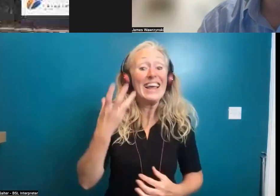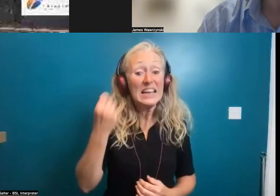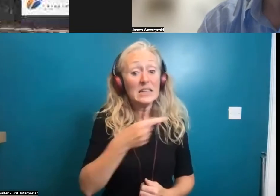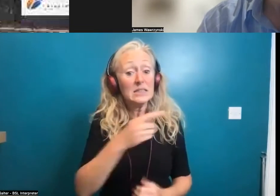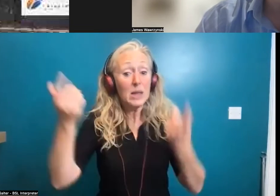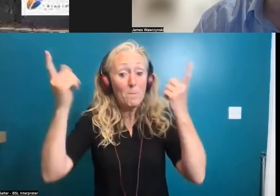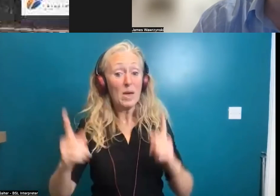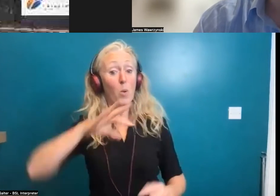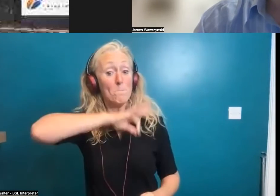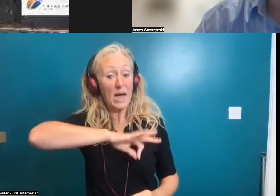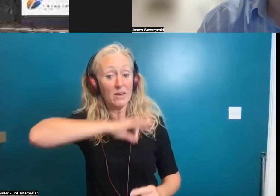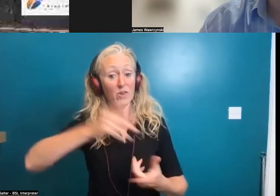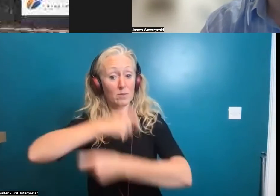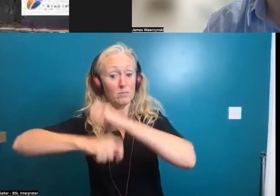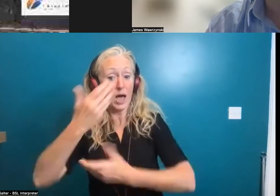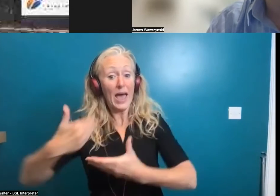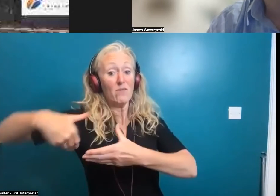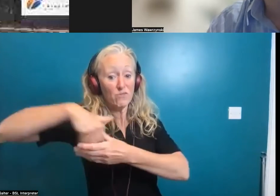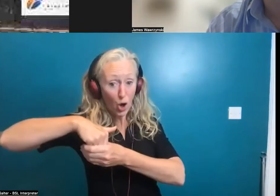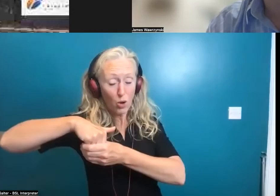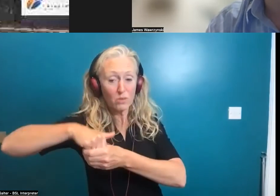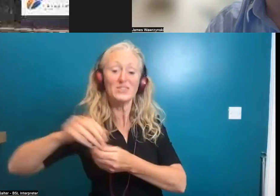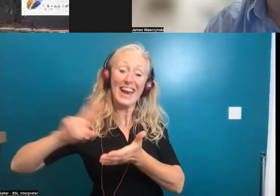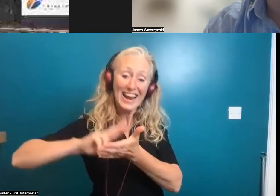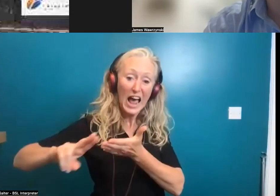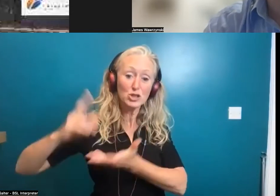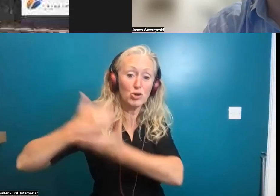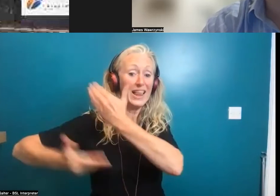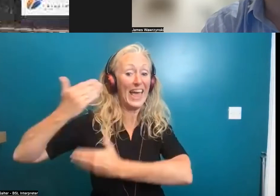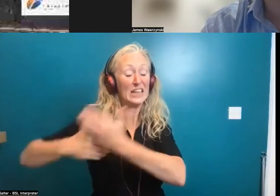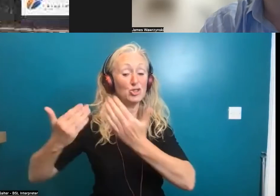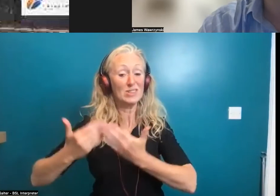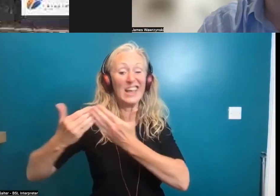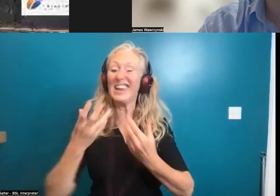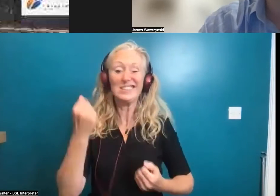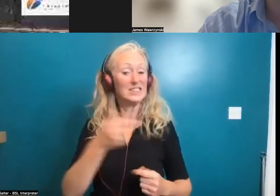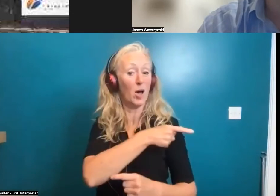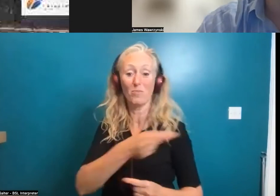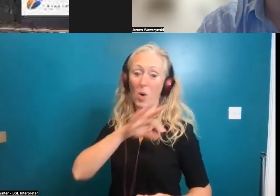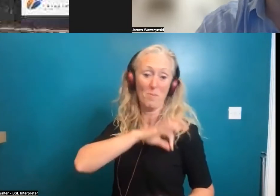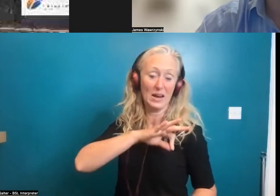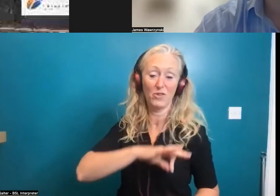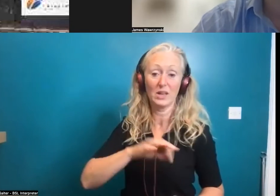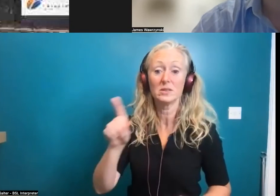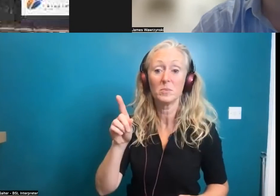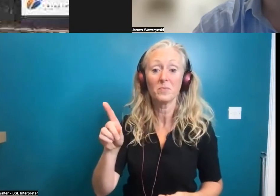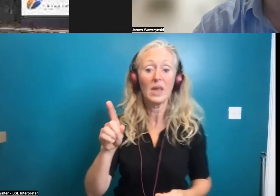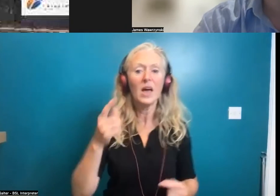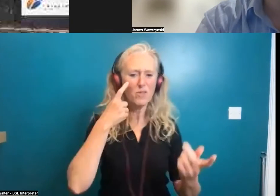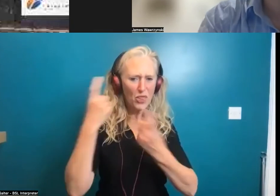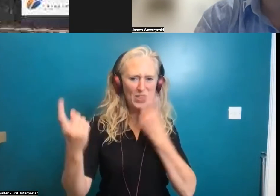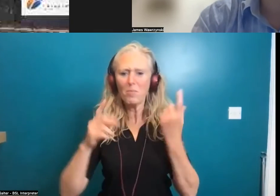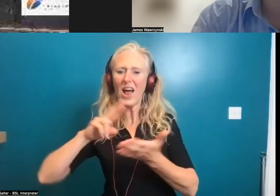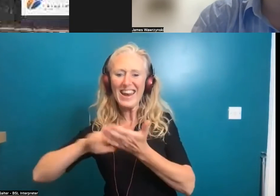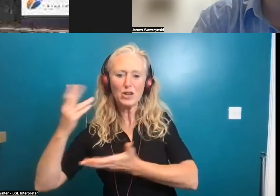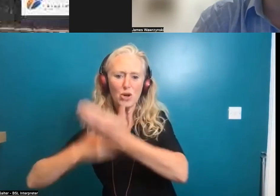won't. And in terms of whether you need to be in a natural history study to participate in a gene therapy trial, so the